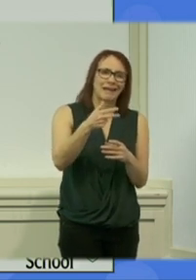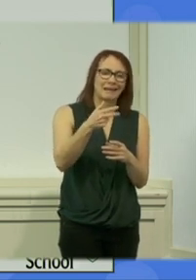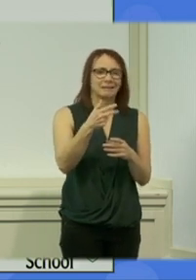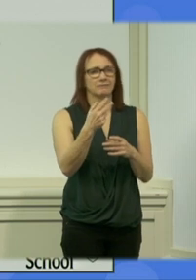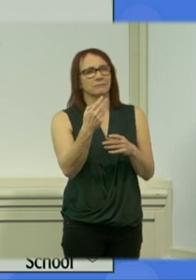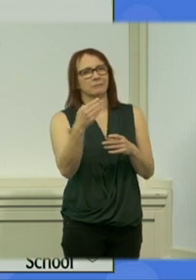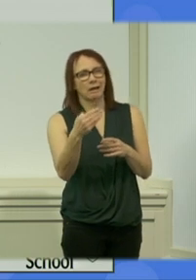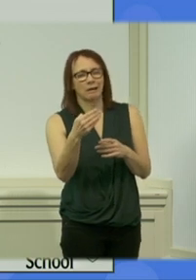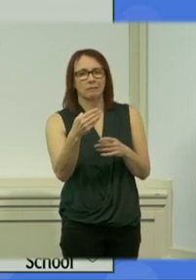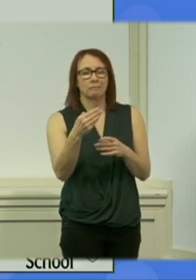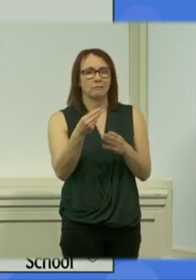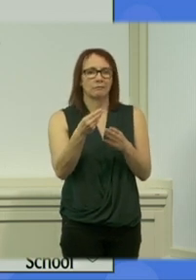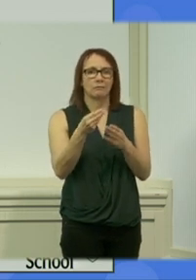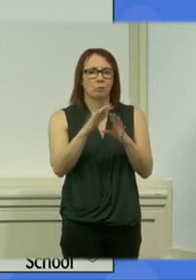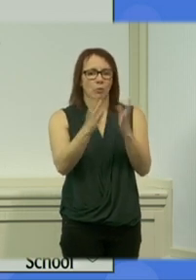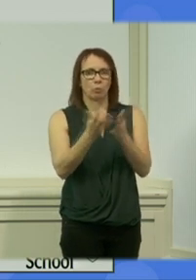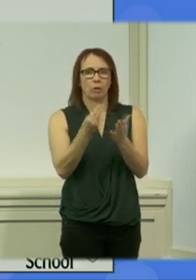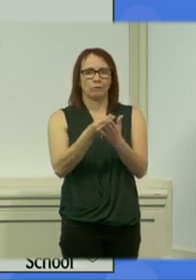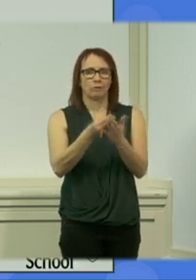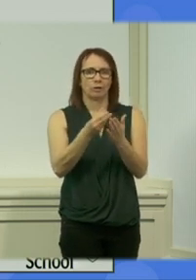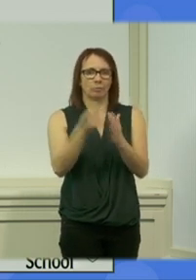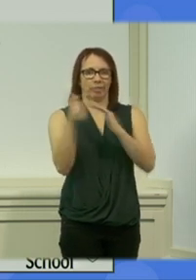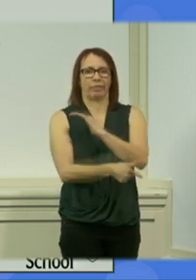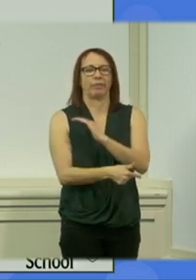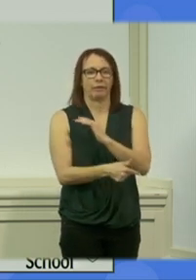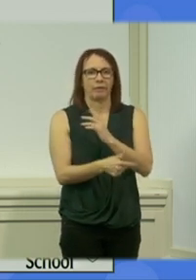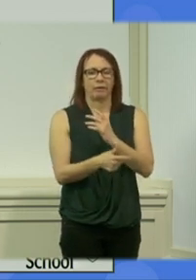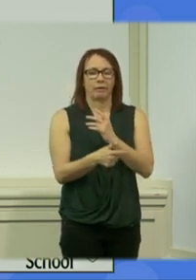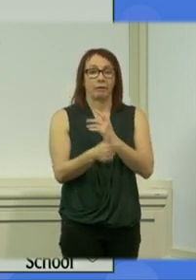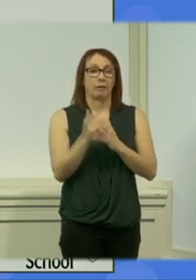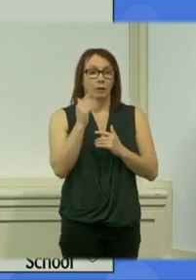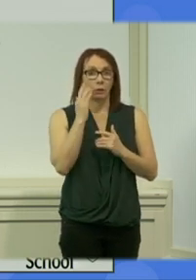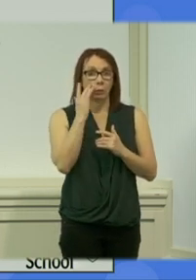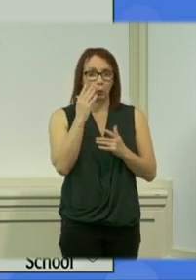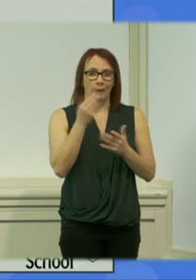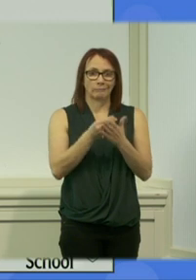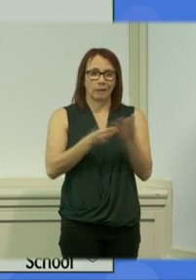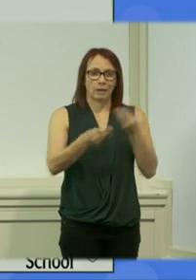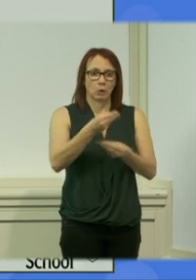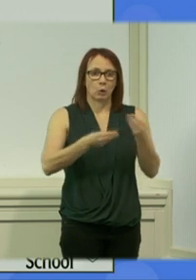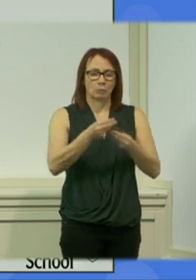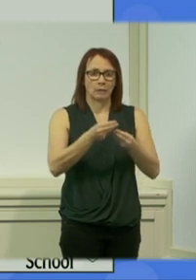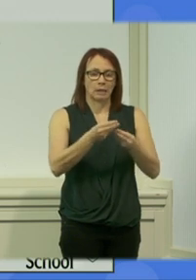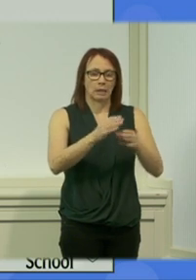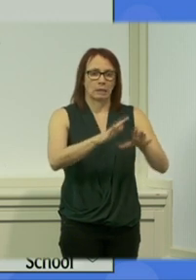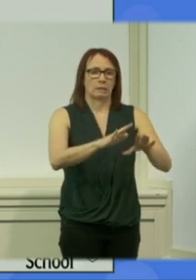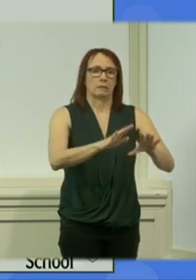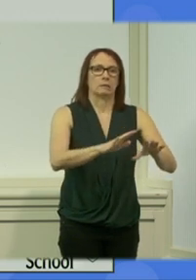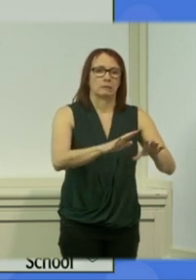slows down, less taxes are collected, and because less taxes are collected, your deficit goes up.